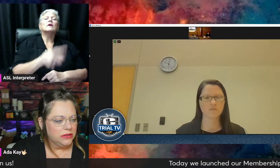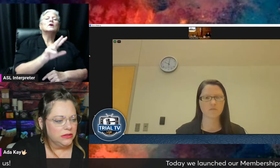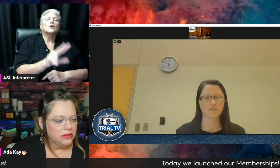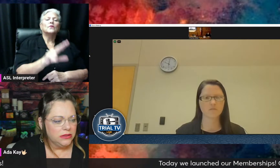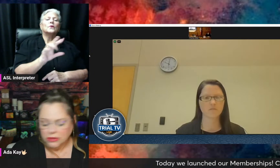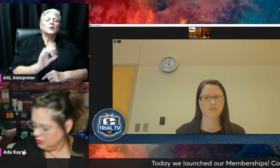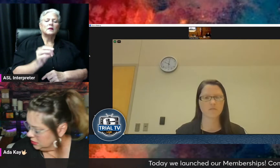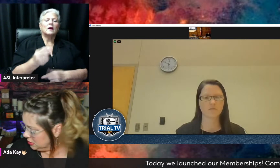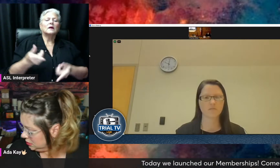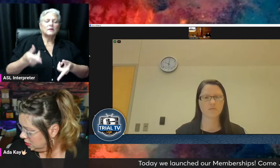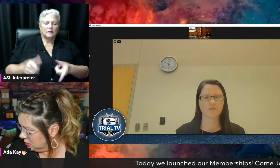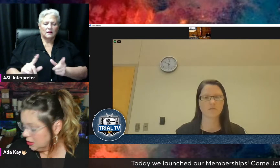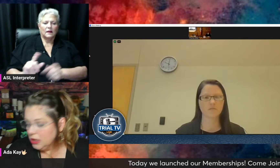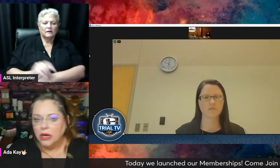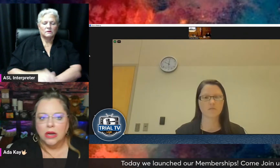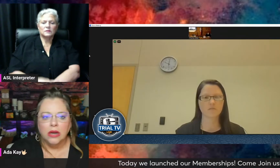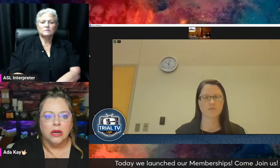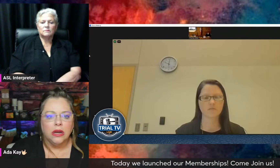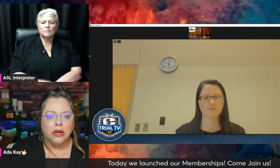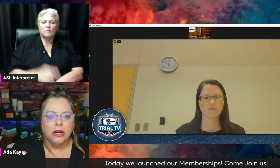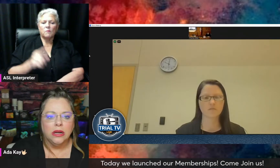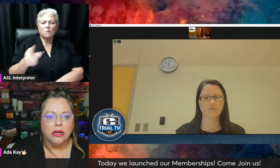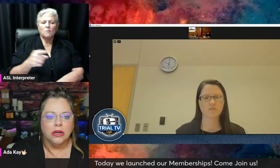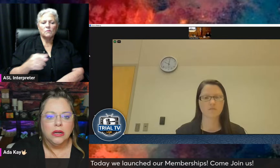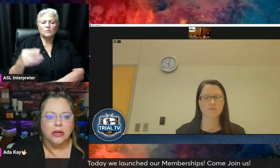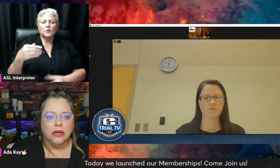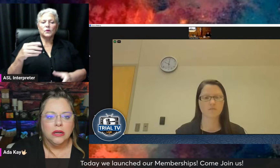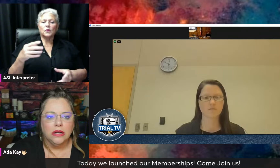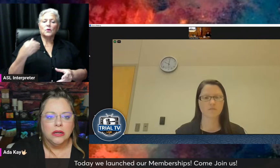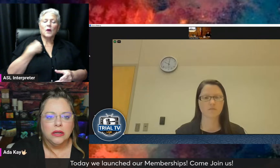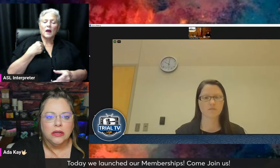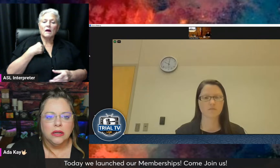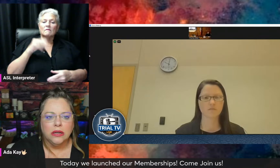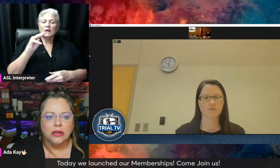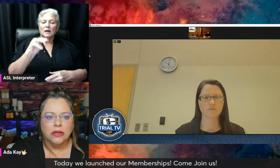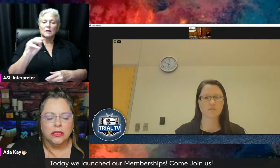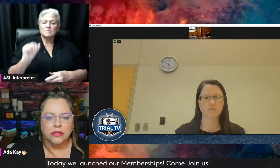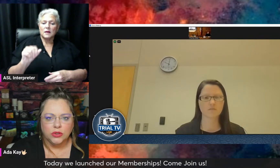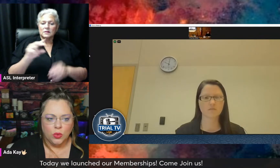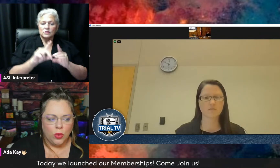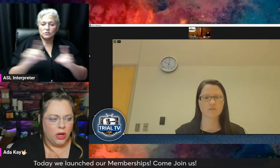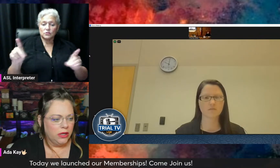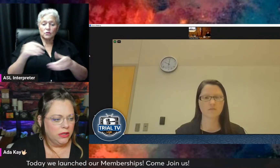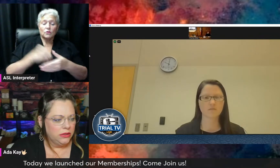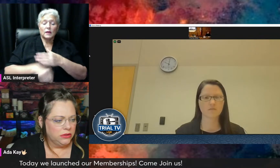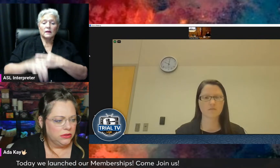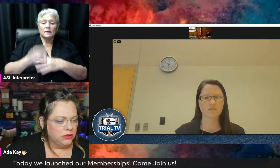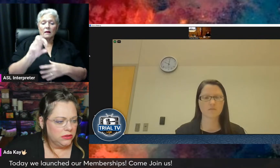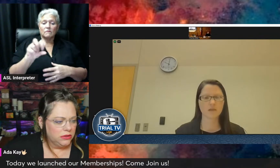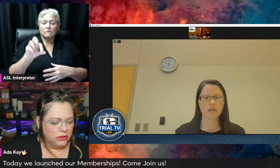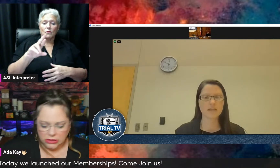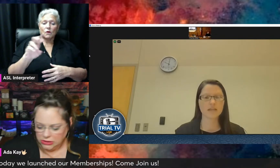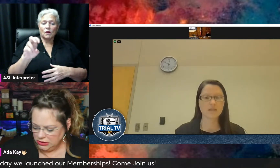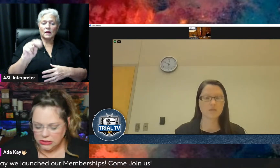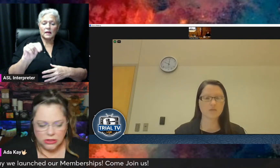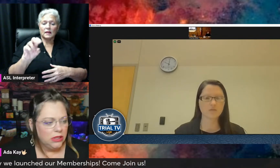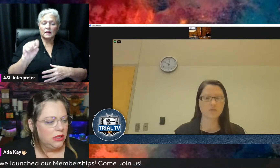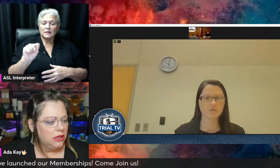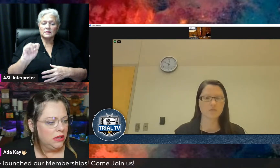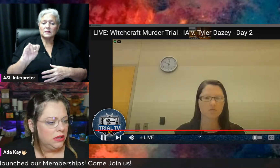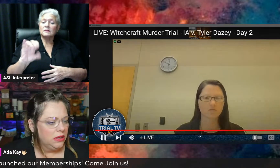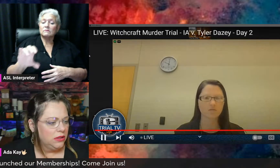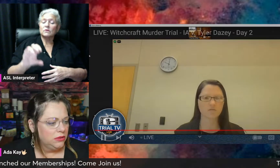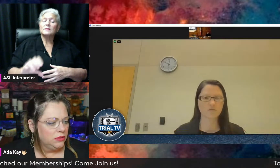admitted. You hold a master's degree in forensic science, is that correct? Yes, I